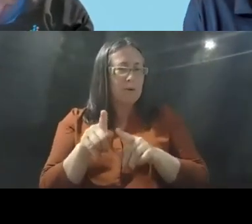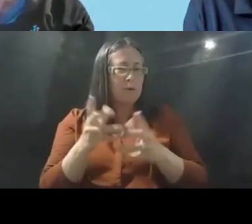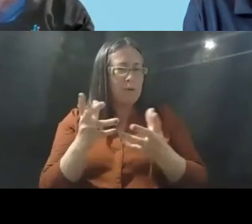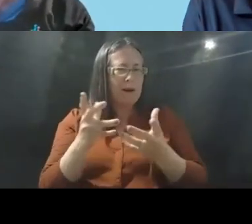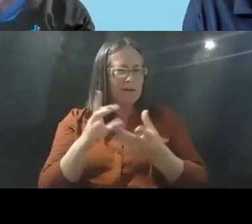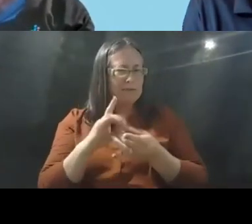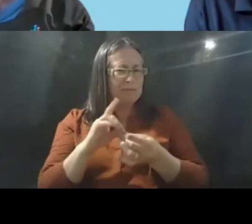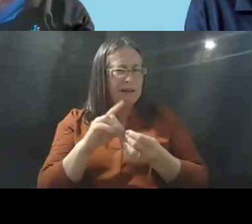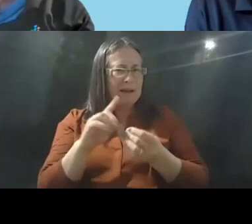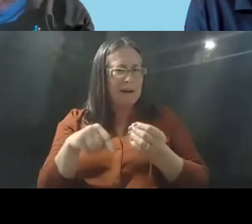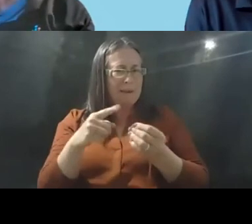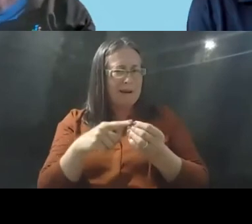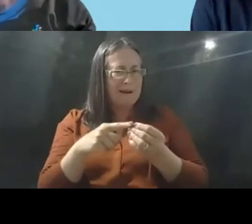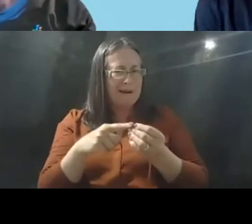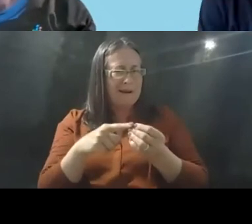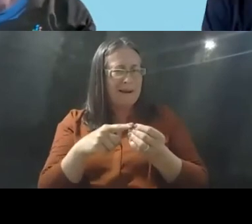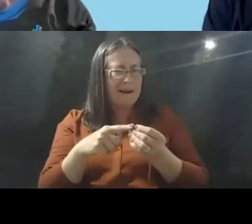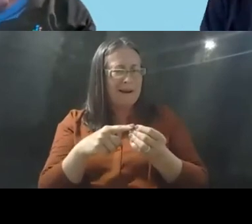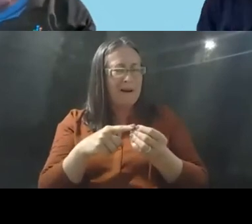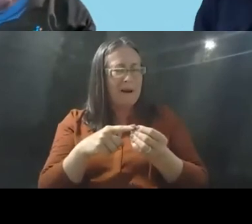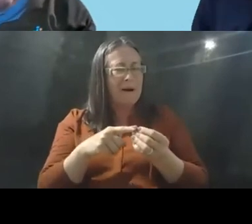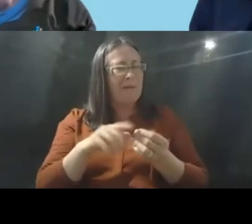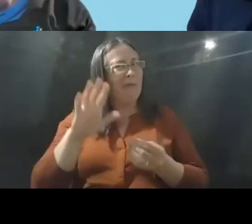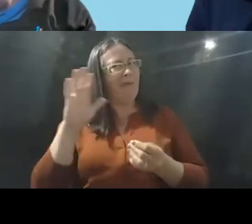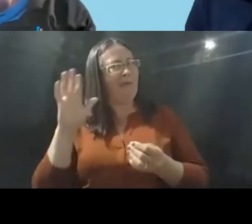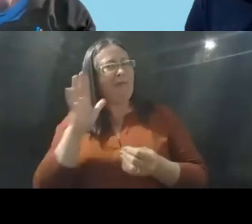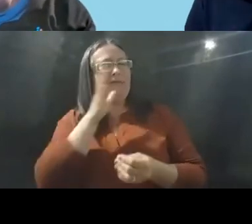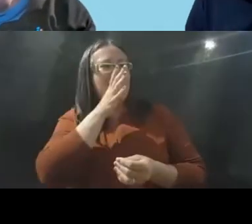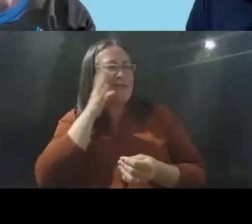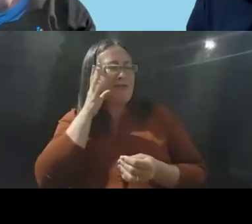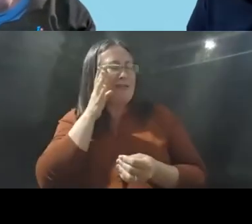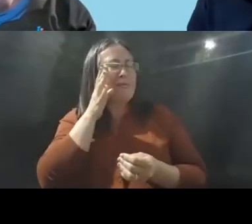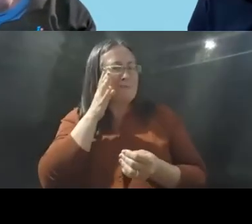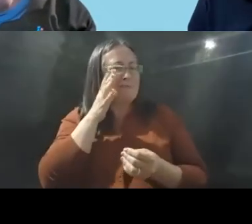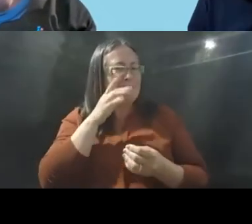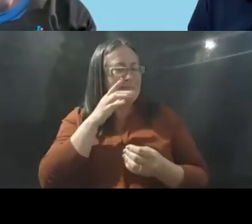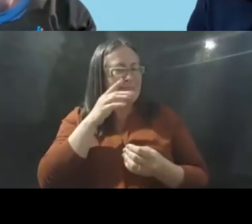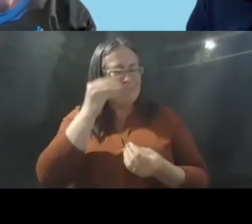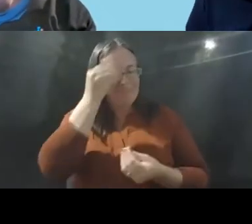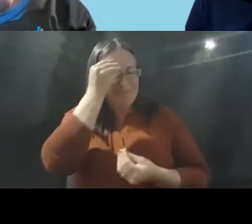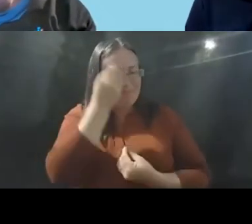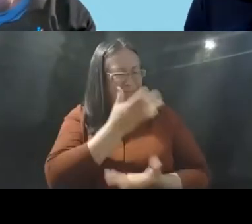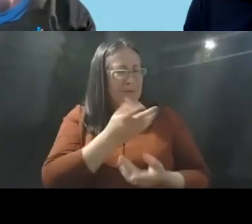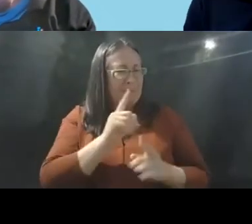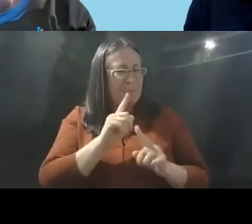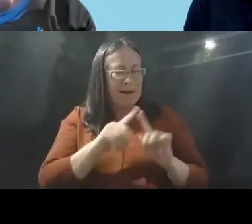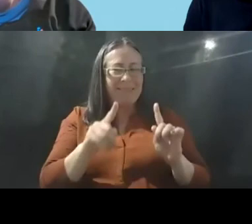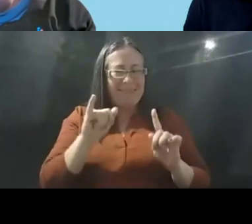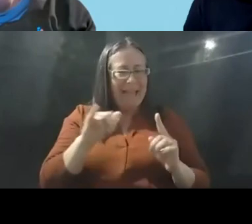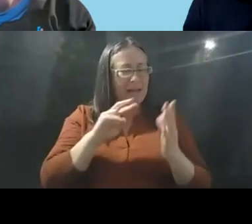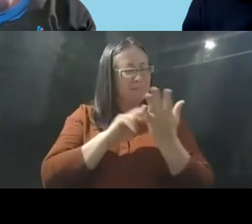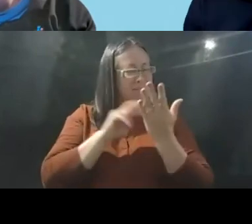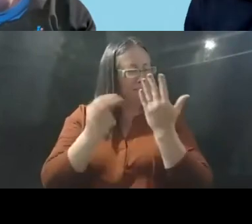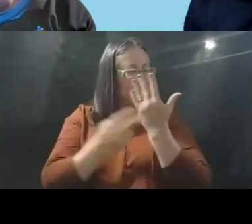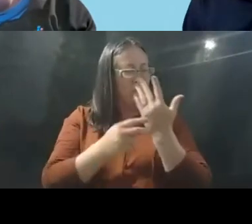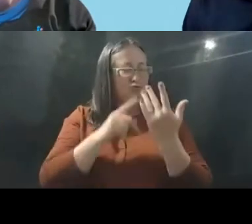I did not know that about chicks and eggs, but that's great. And I love the analogy too. I think it completely